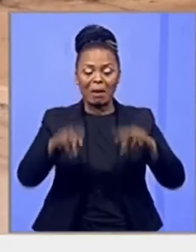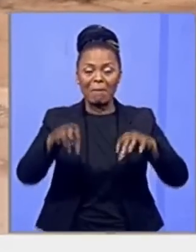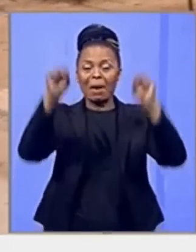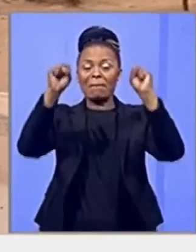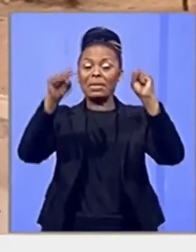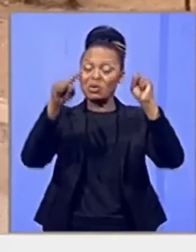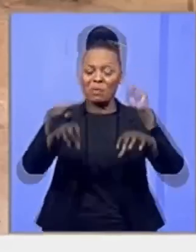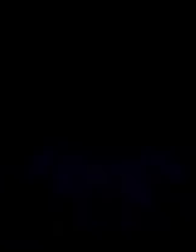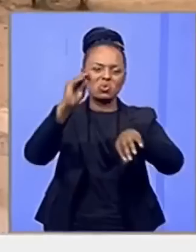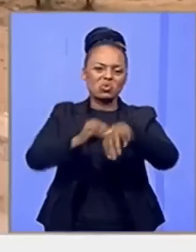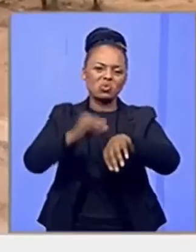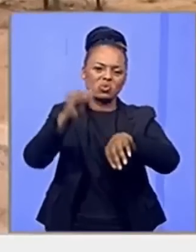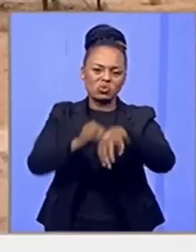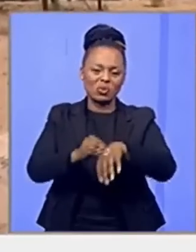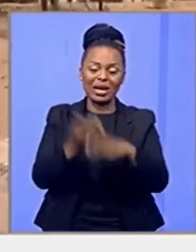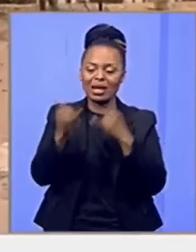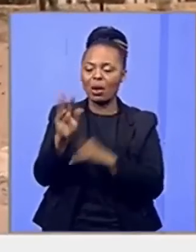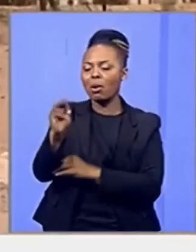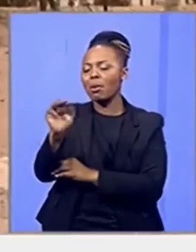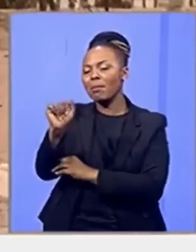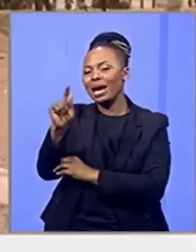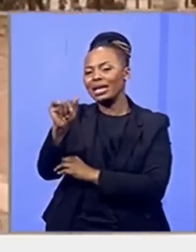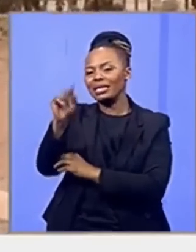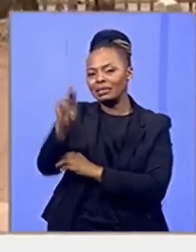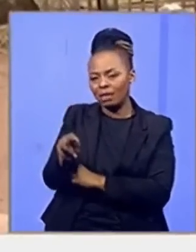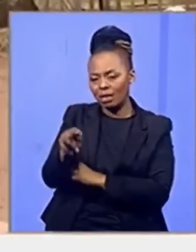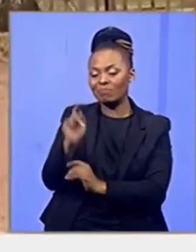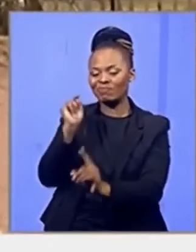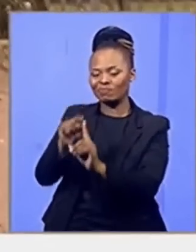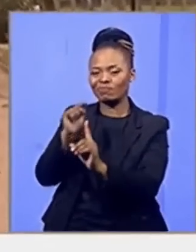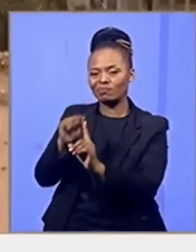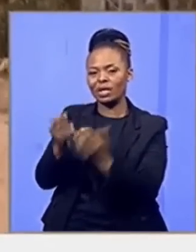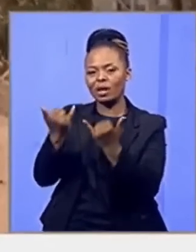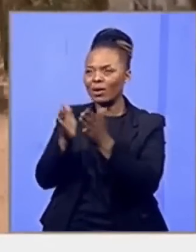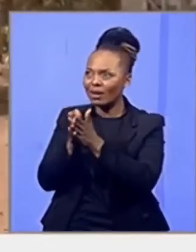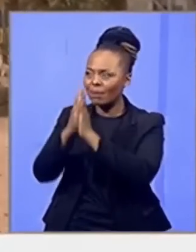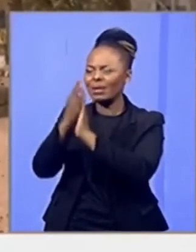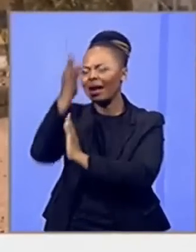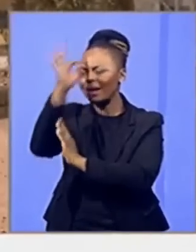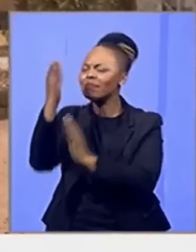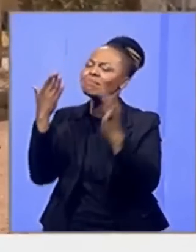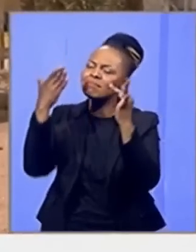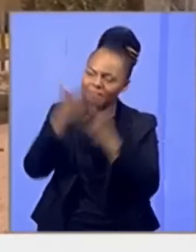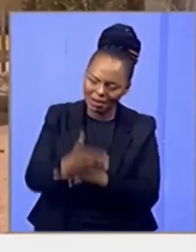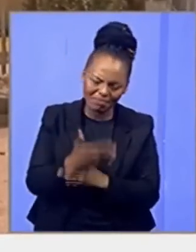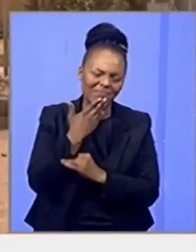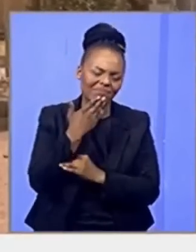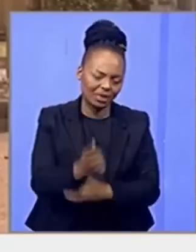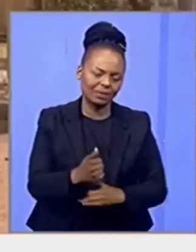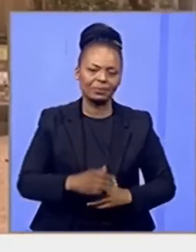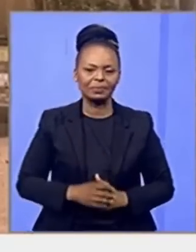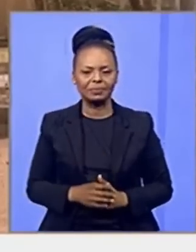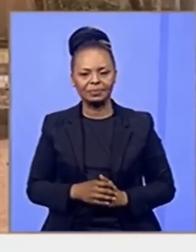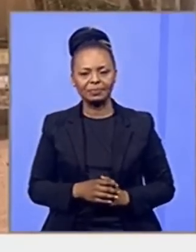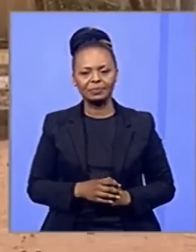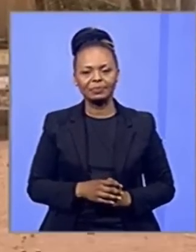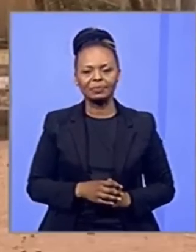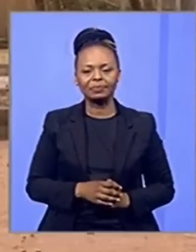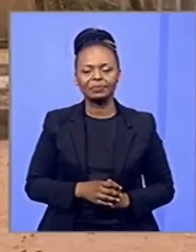go pateletsang Martin ke dikgotsi go ikuela go puso go tsereganya. Ke Mpho le